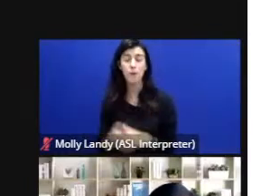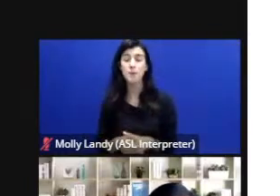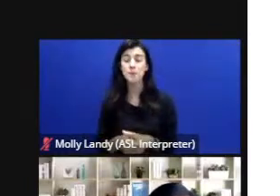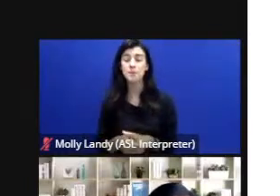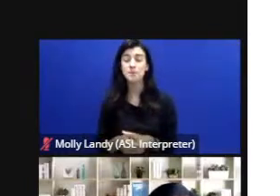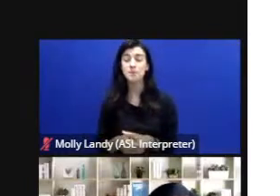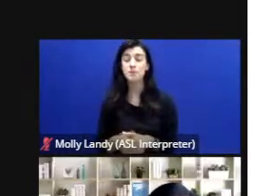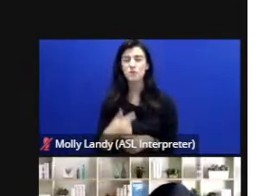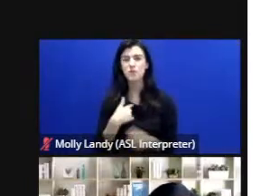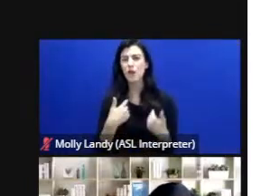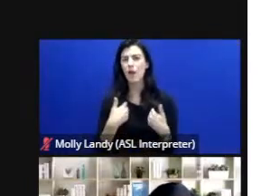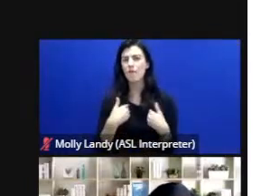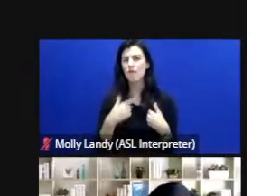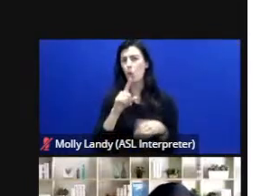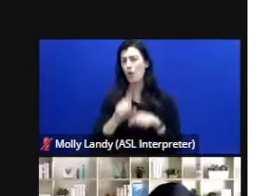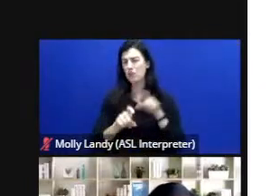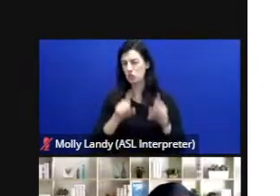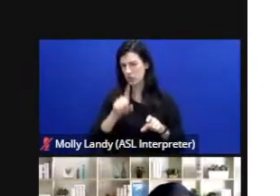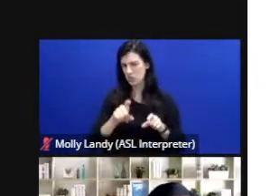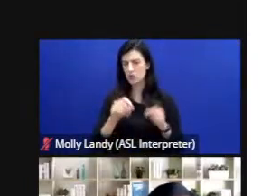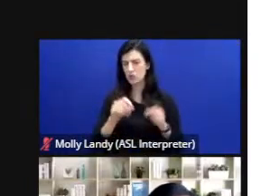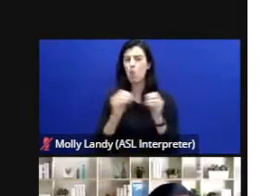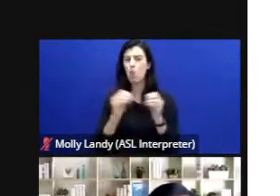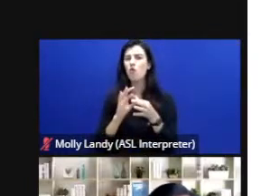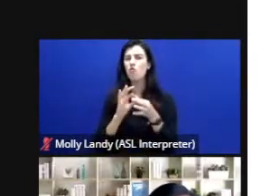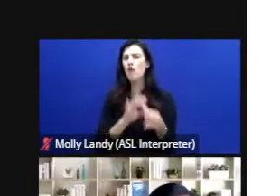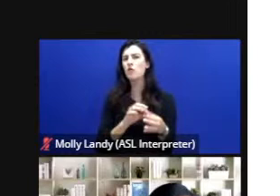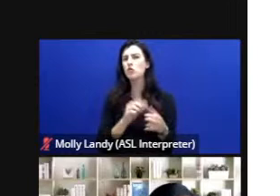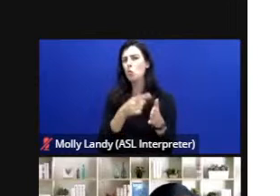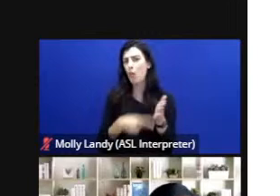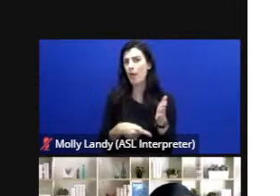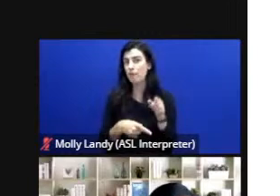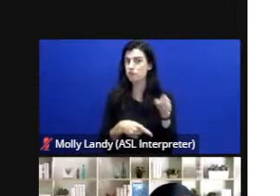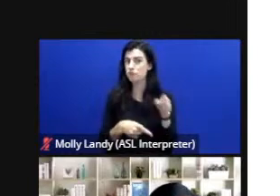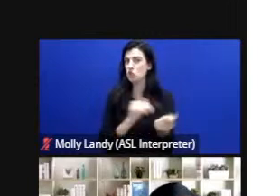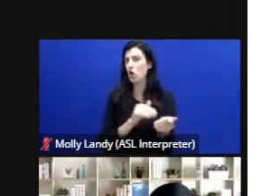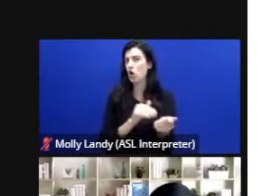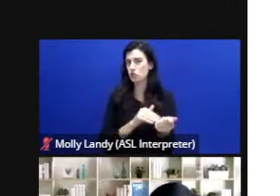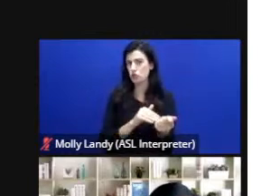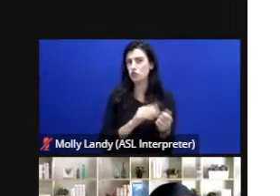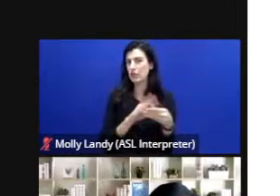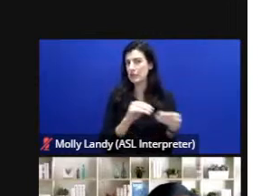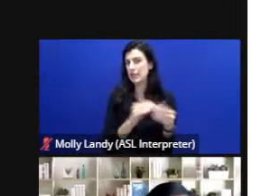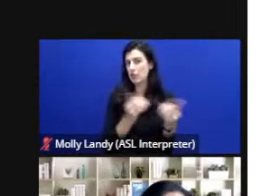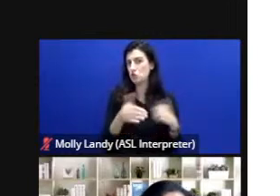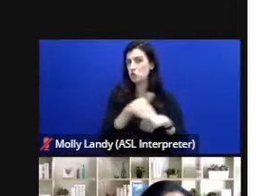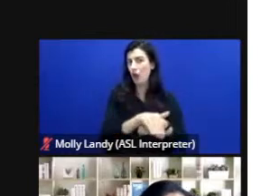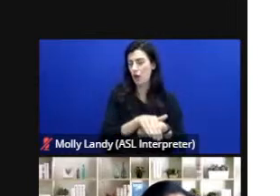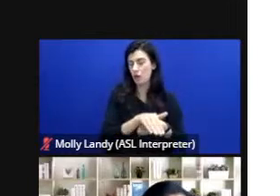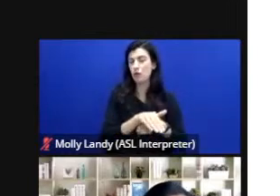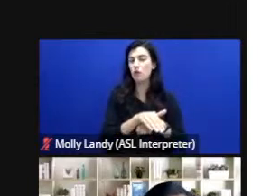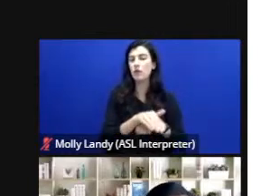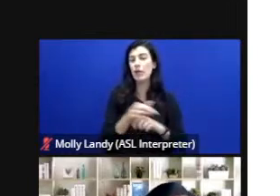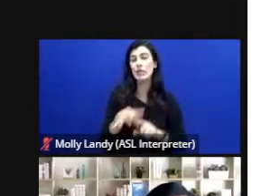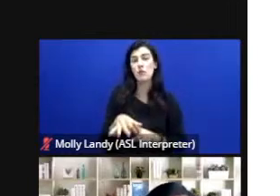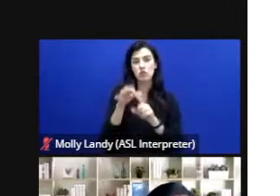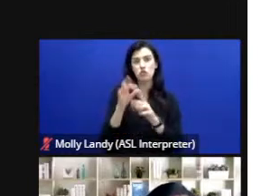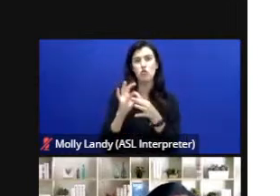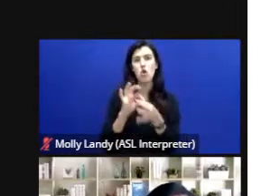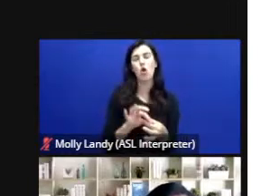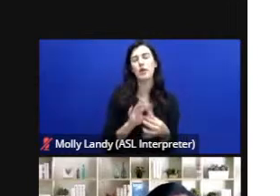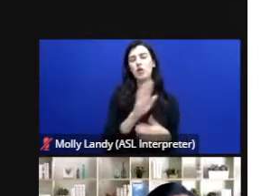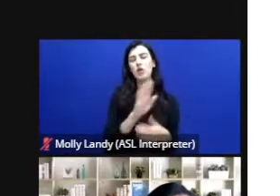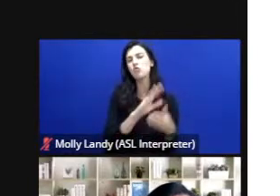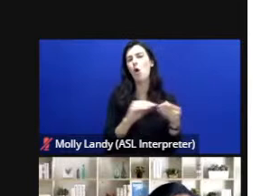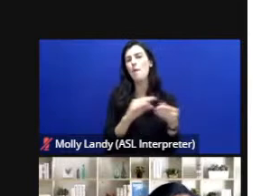I actually had questions more around what the doctor had said tonight, especially regarding the comment on